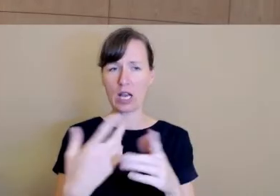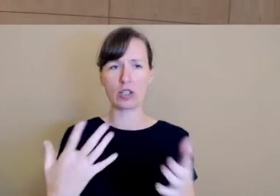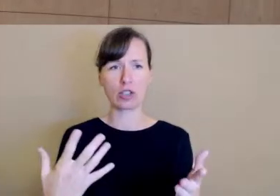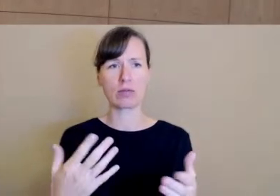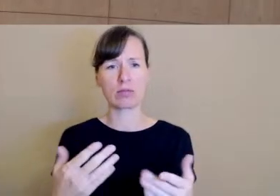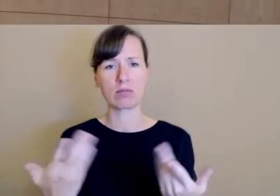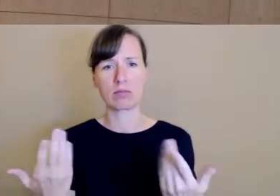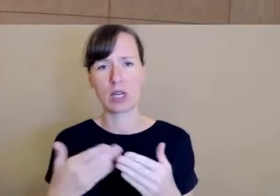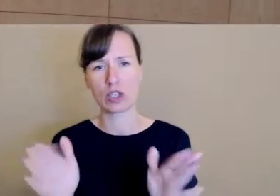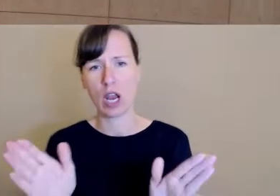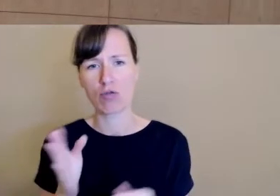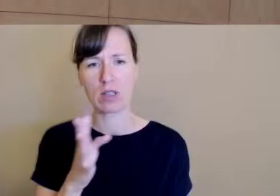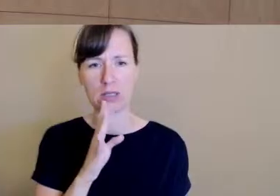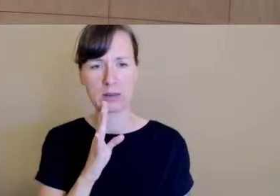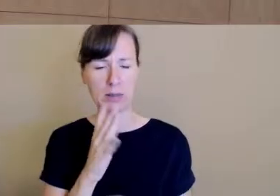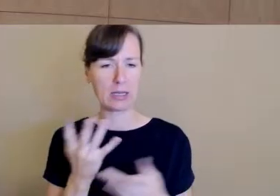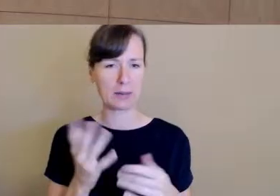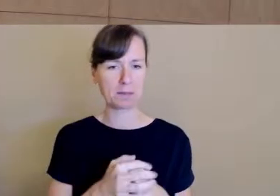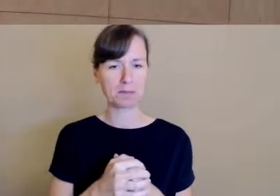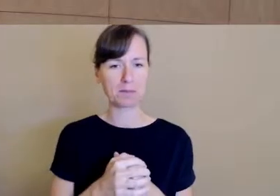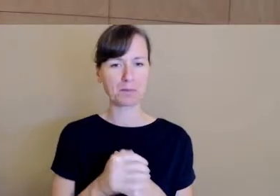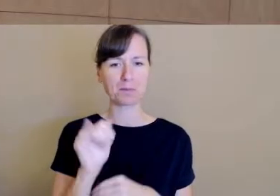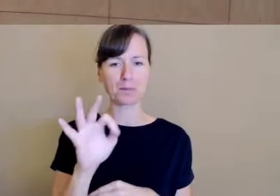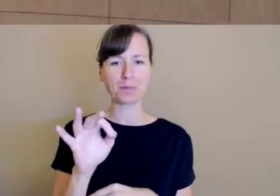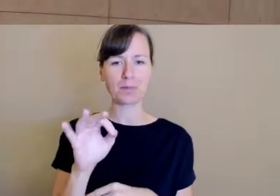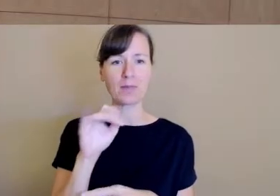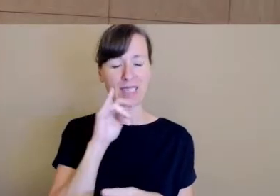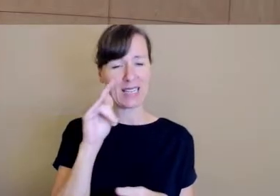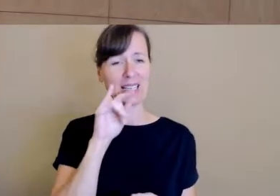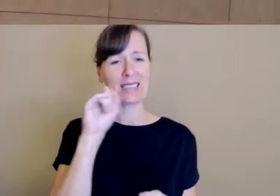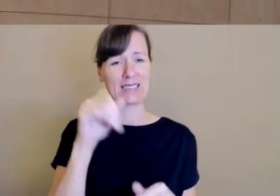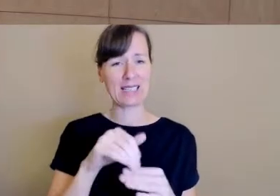generally speaking. It is in the capital plan